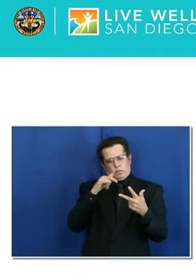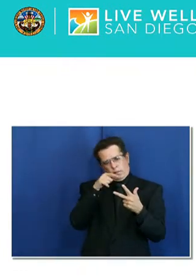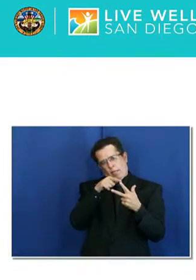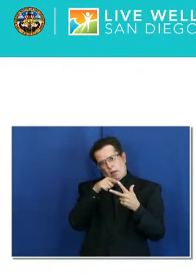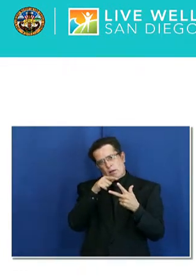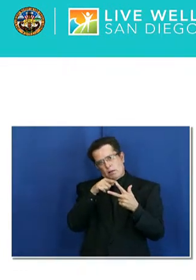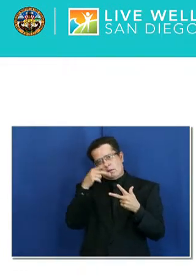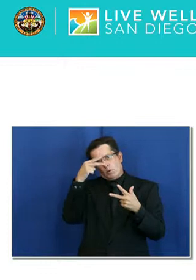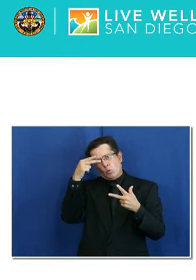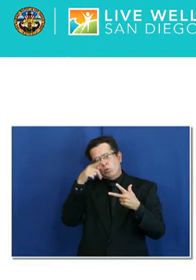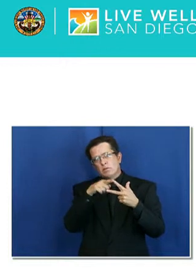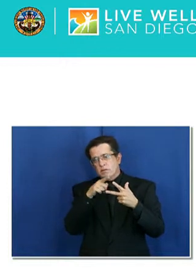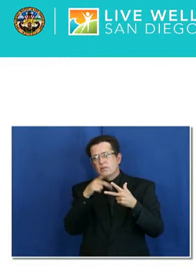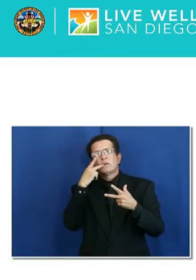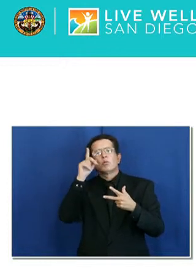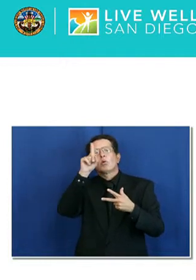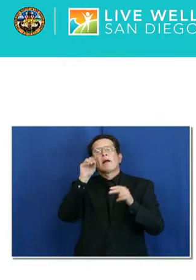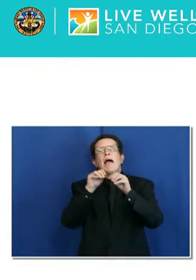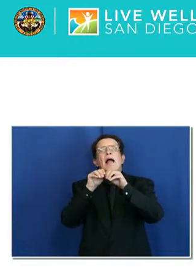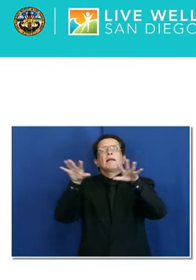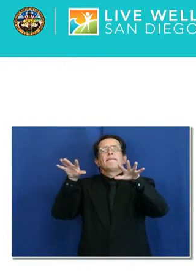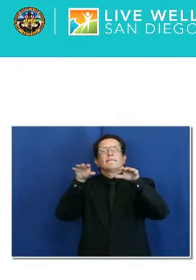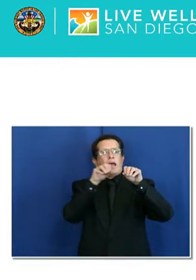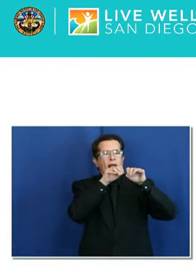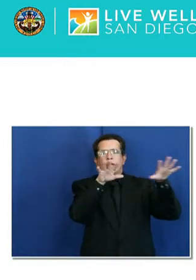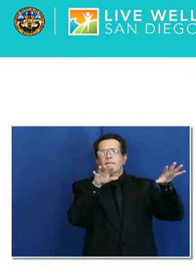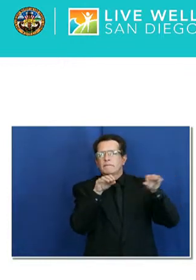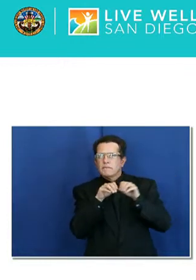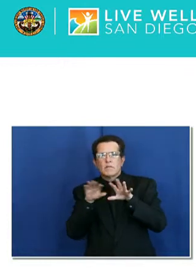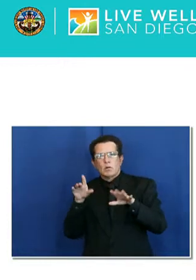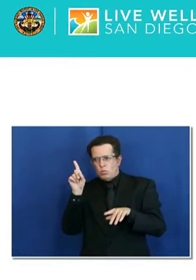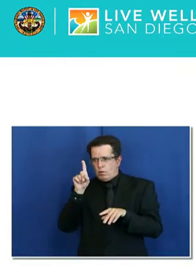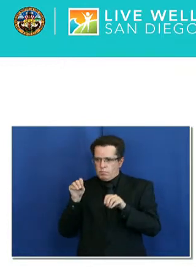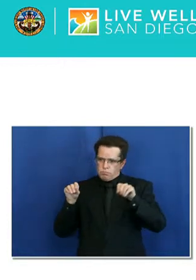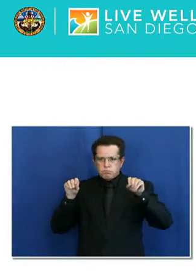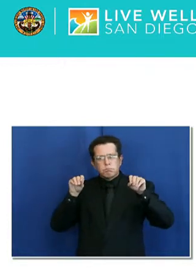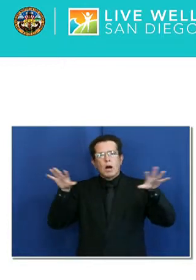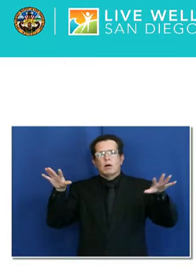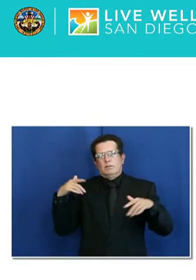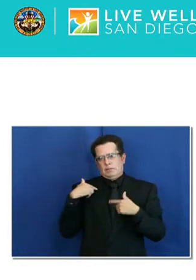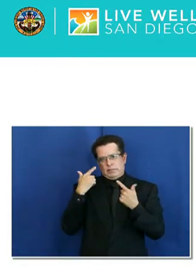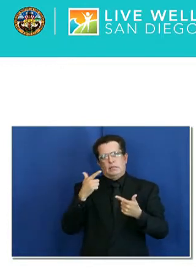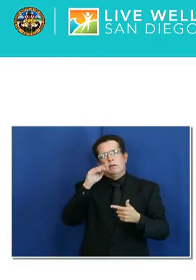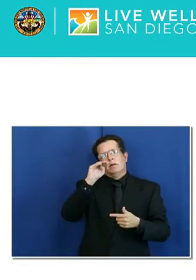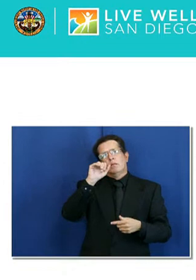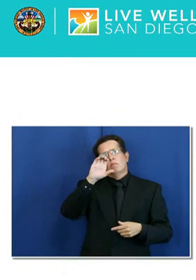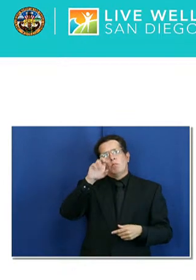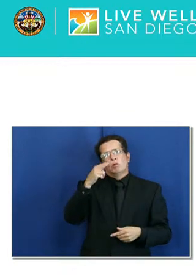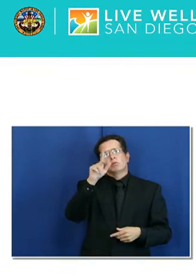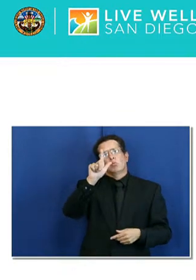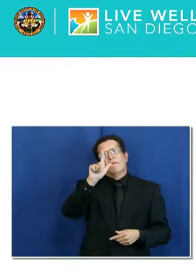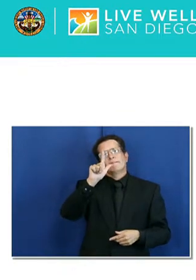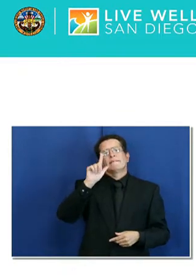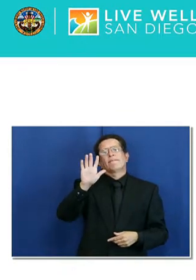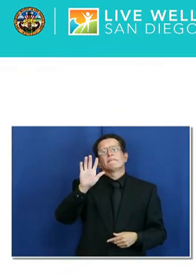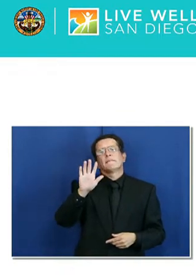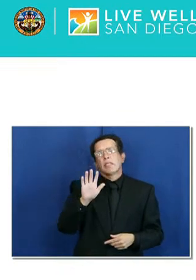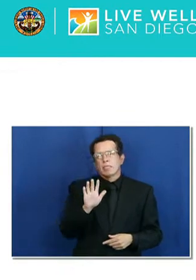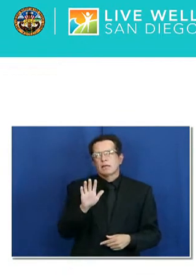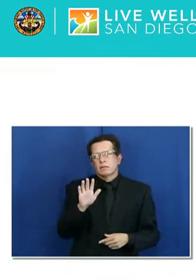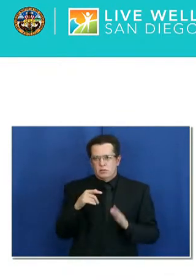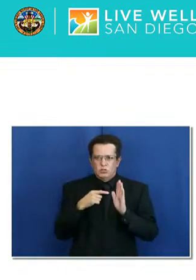and inactive community setting outbreaks since March 25th. Is there a next